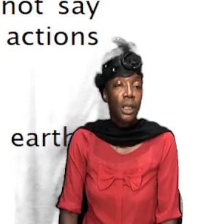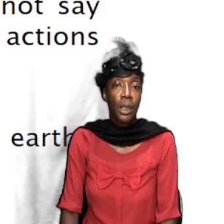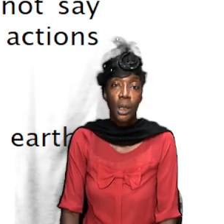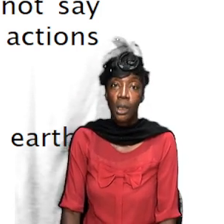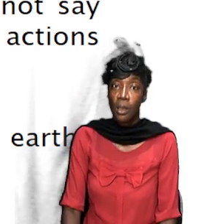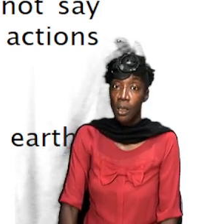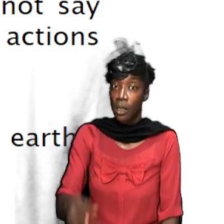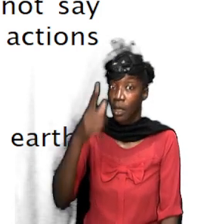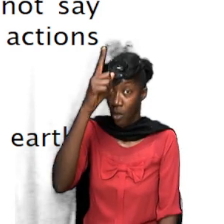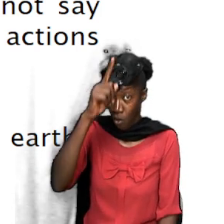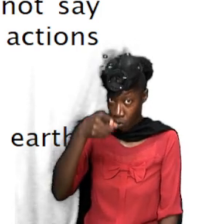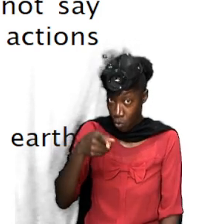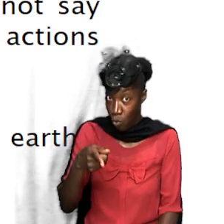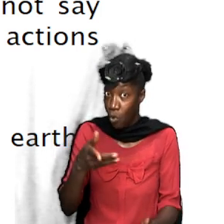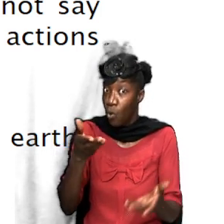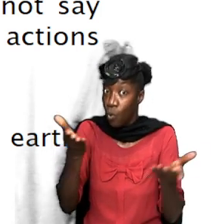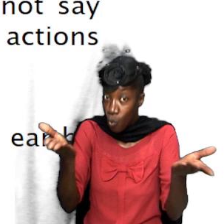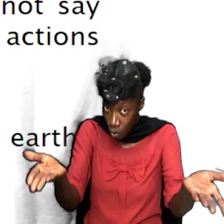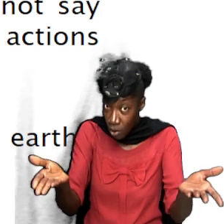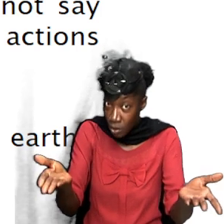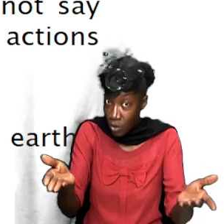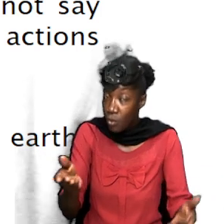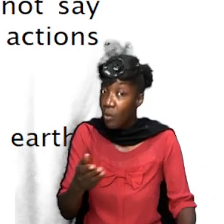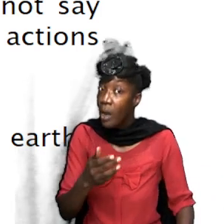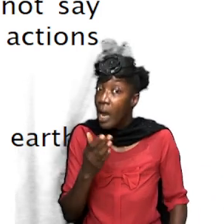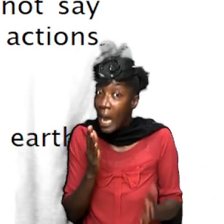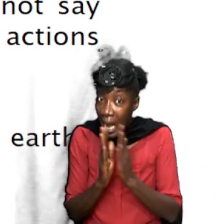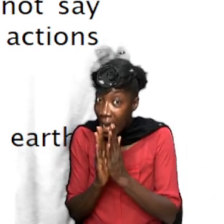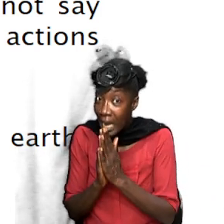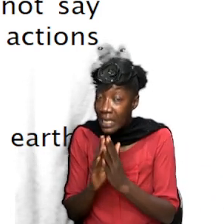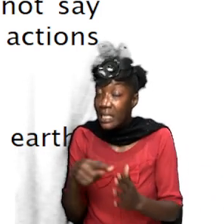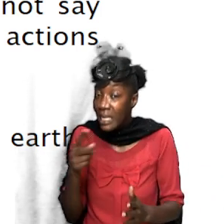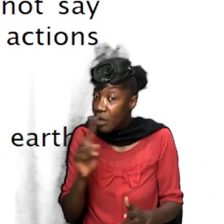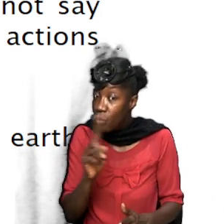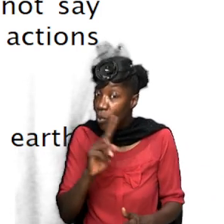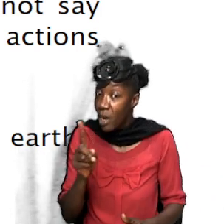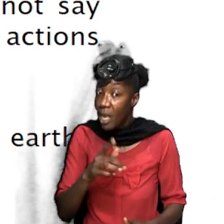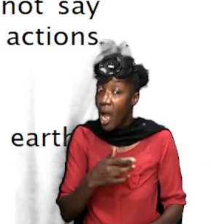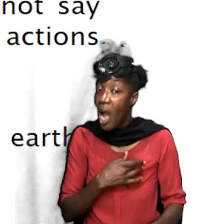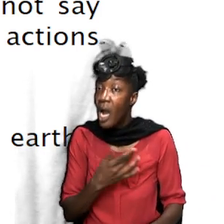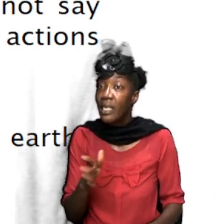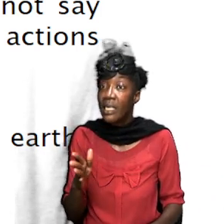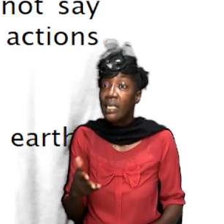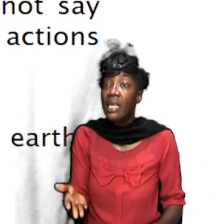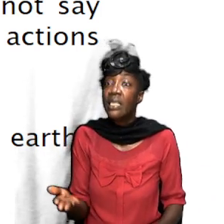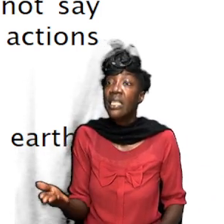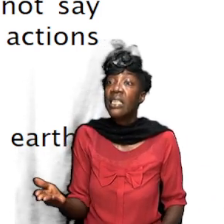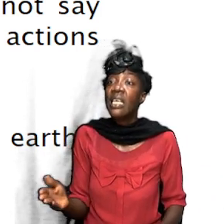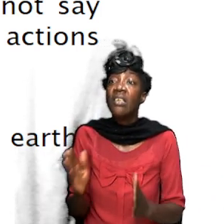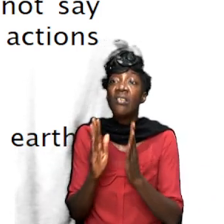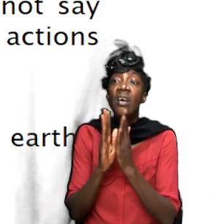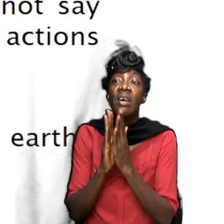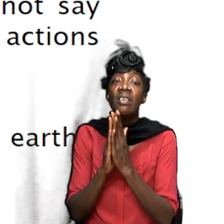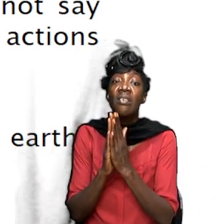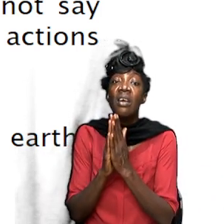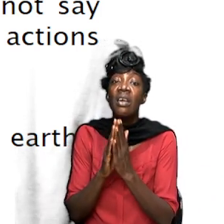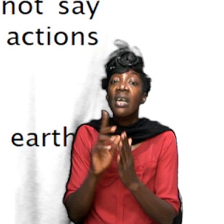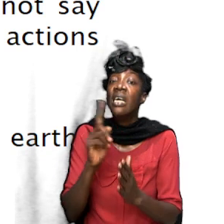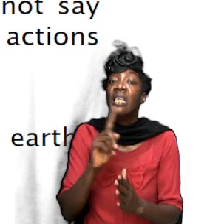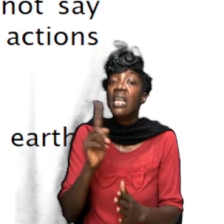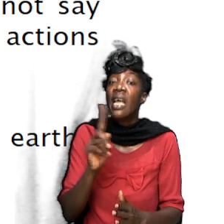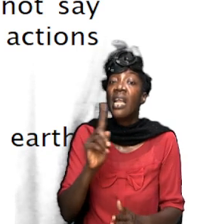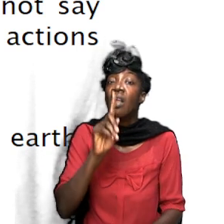we ask will tell where our heart is. The things we ask for will